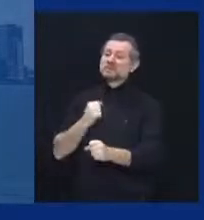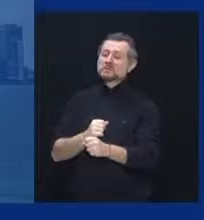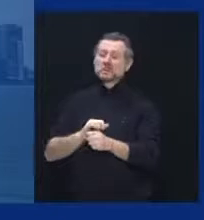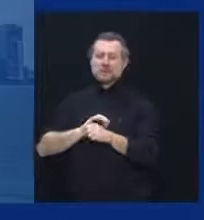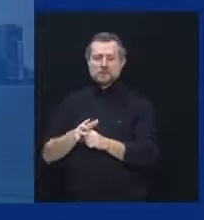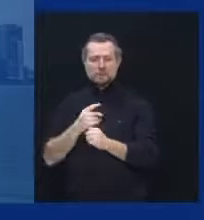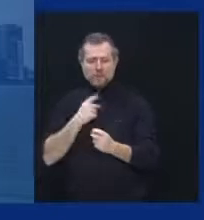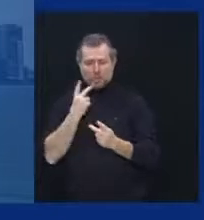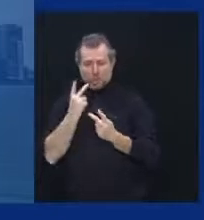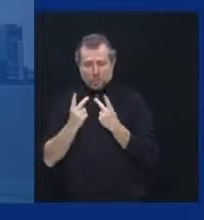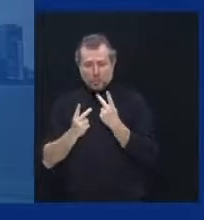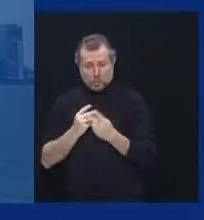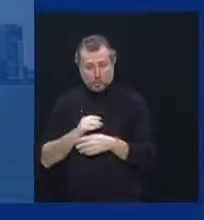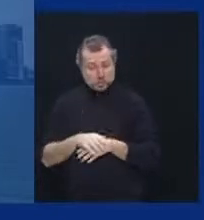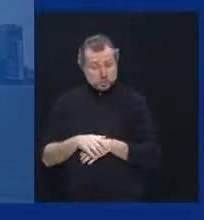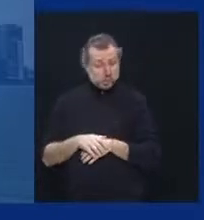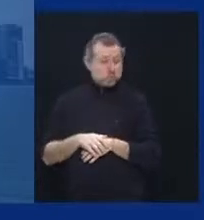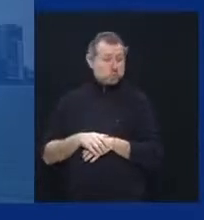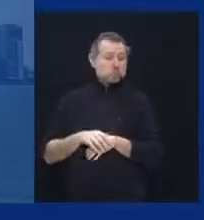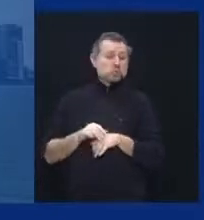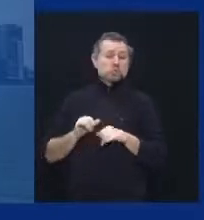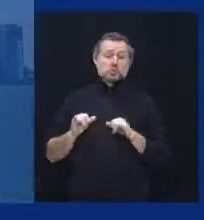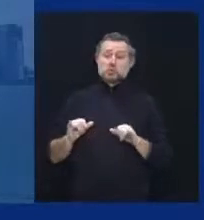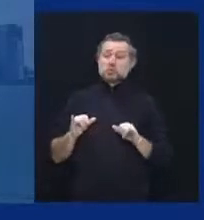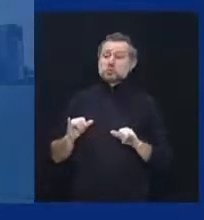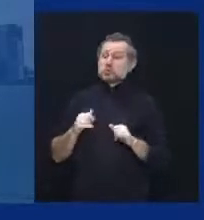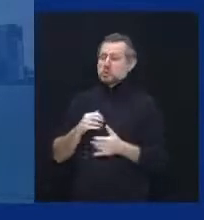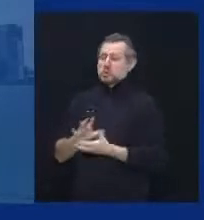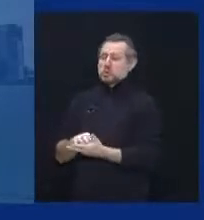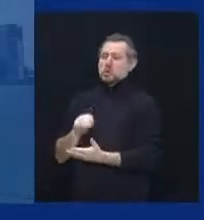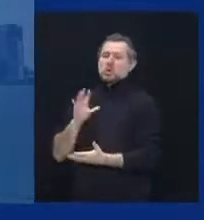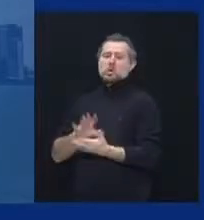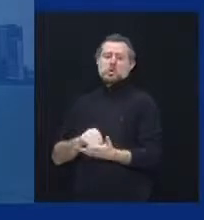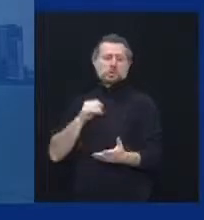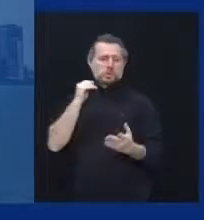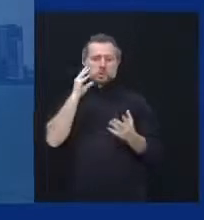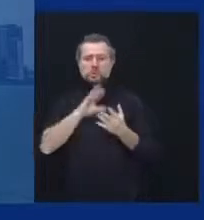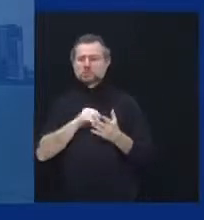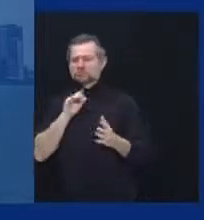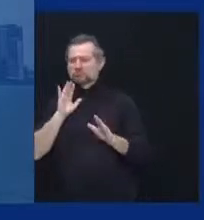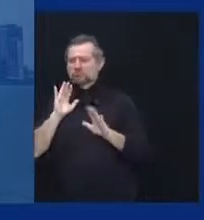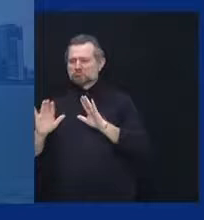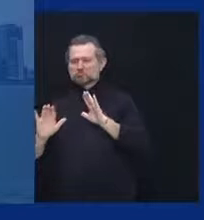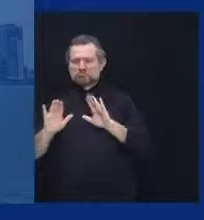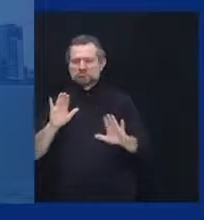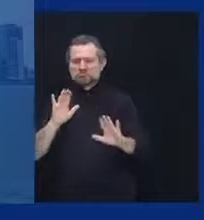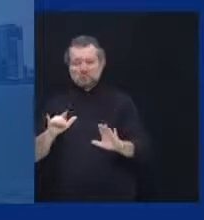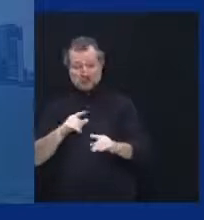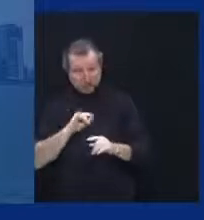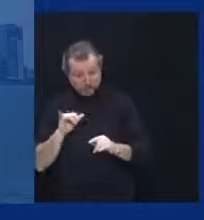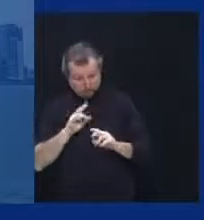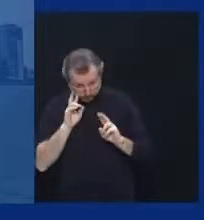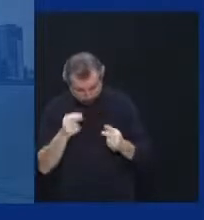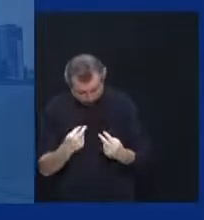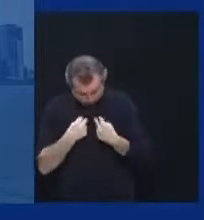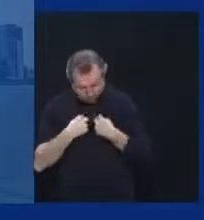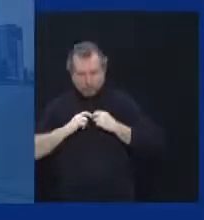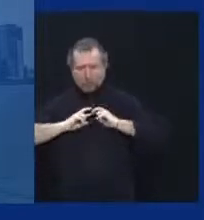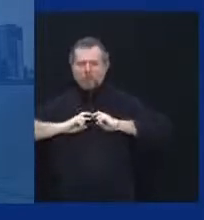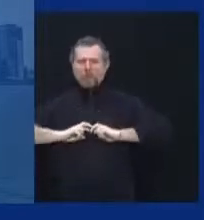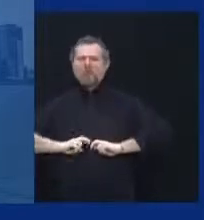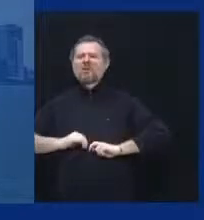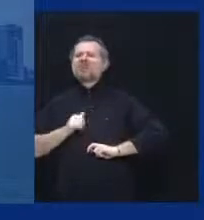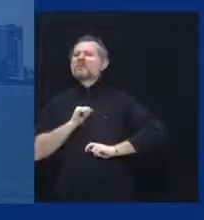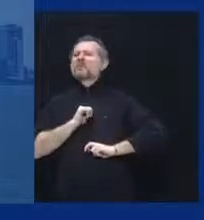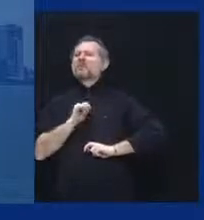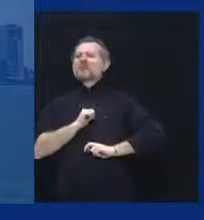learned so much about individuals, about myself, and about society, and